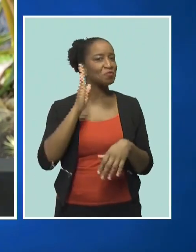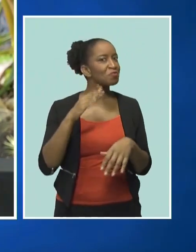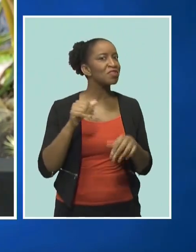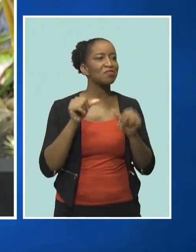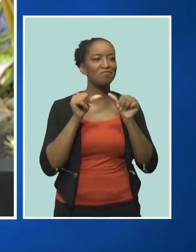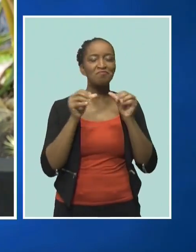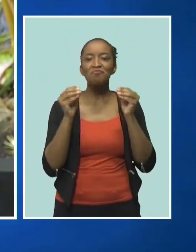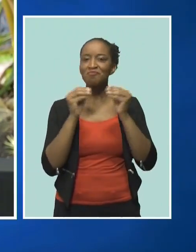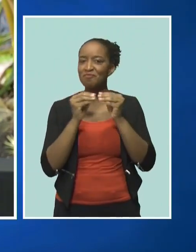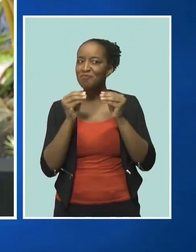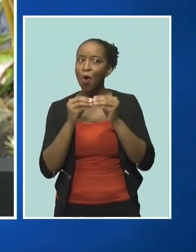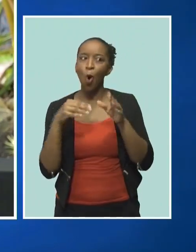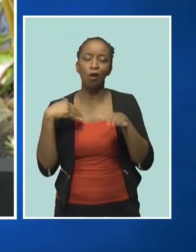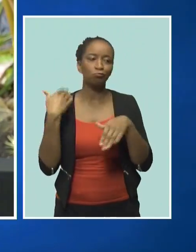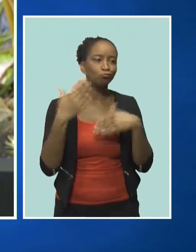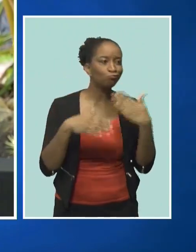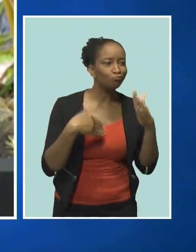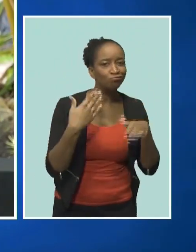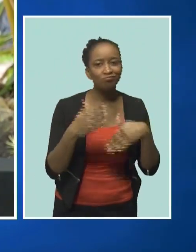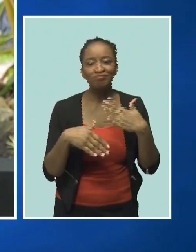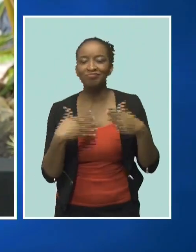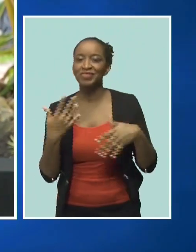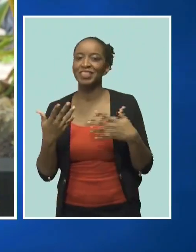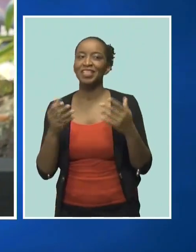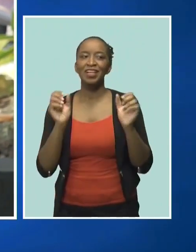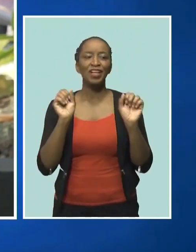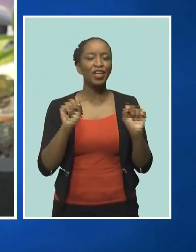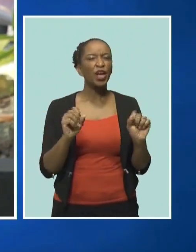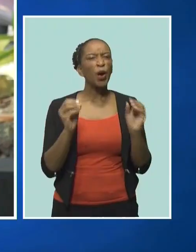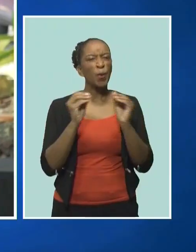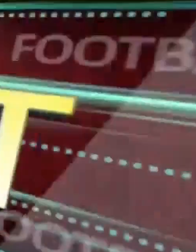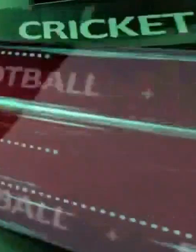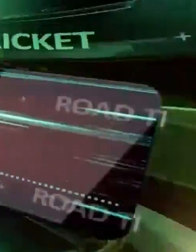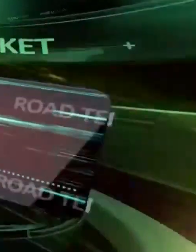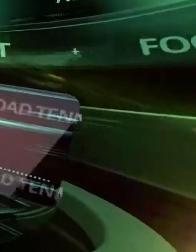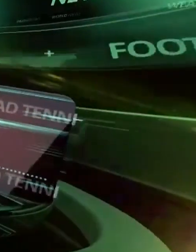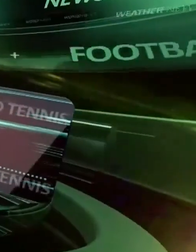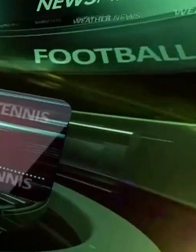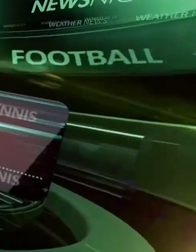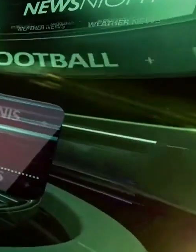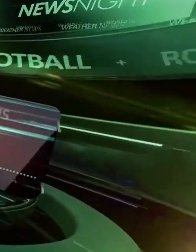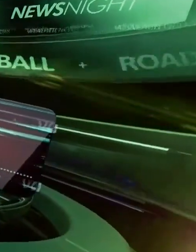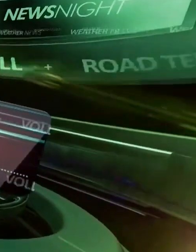moving into a sensory experience to try and include as many people as possible.